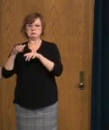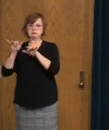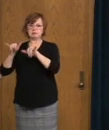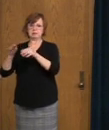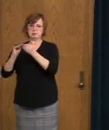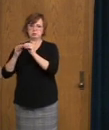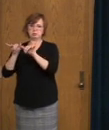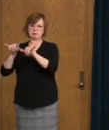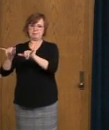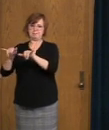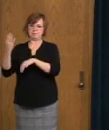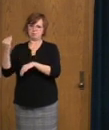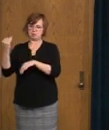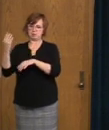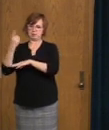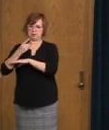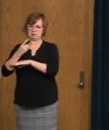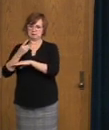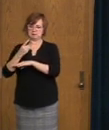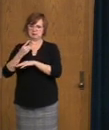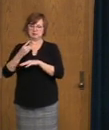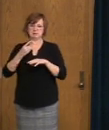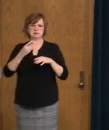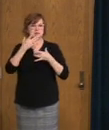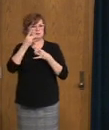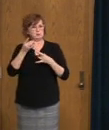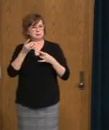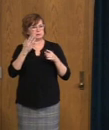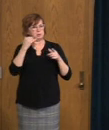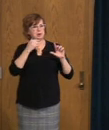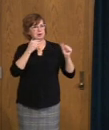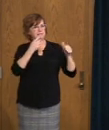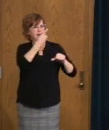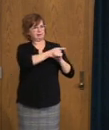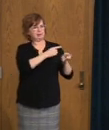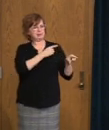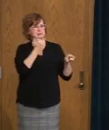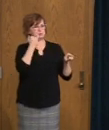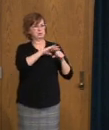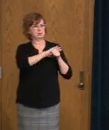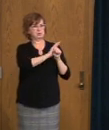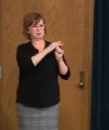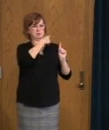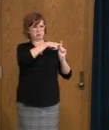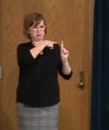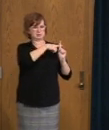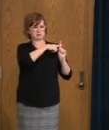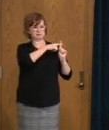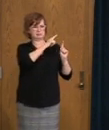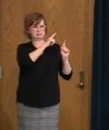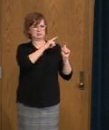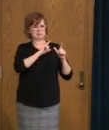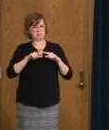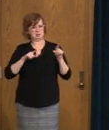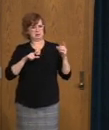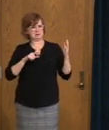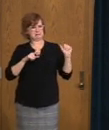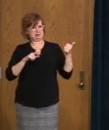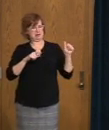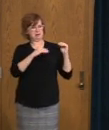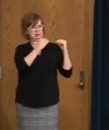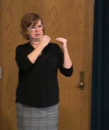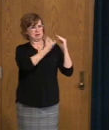part, be able to end their isolation after 10 days, but contacts still have to continue for 14 days. And this is because